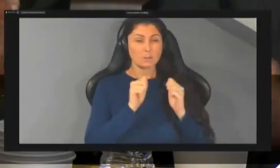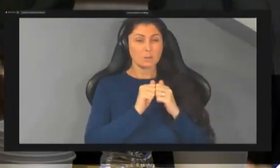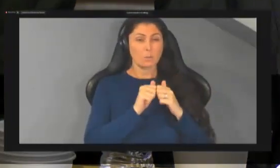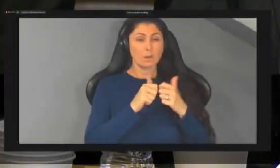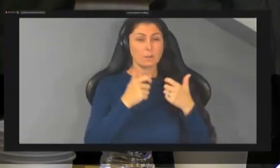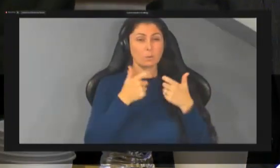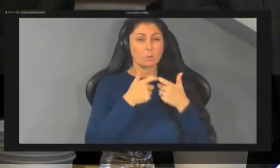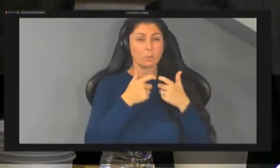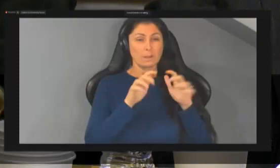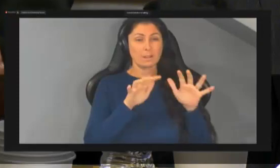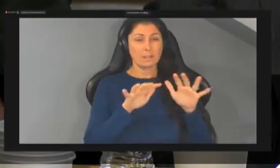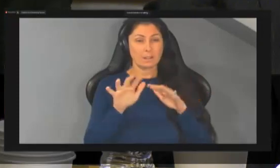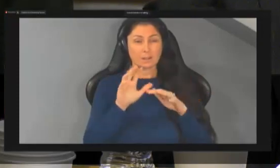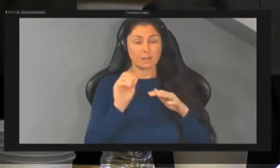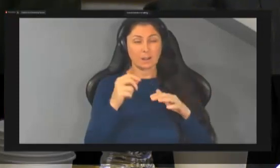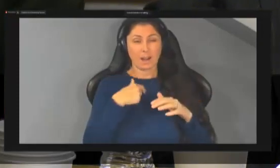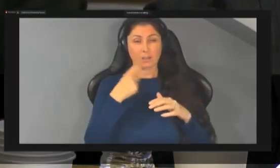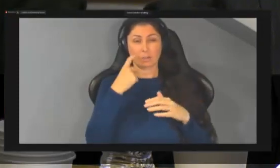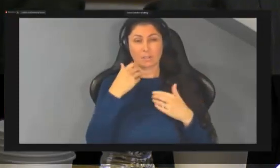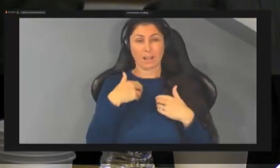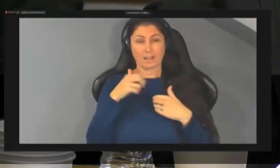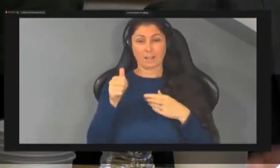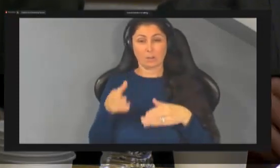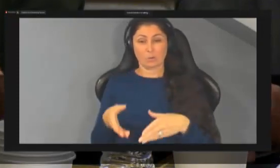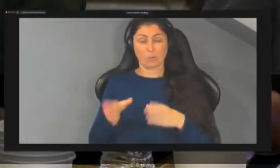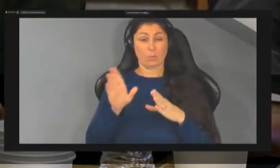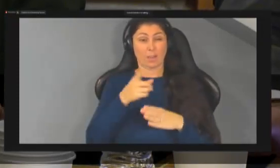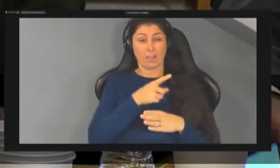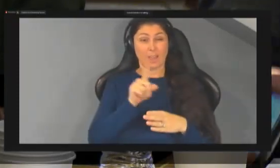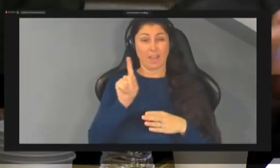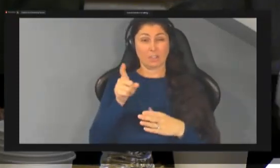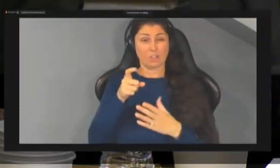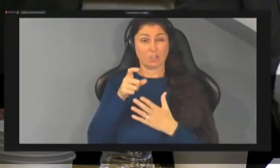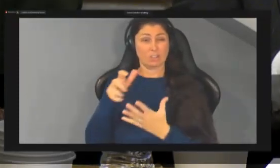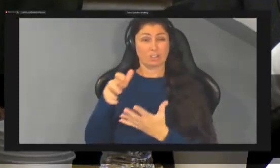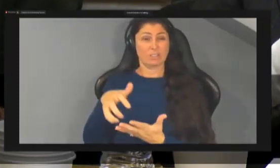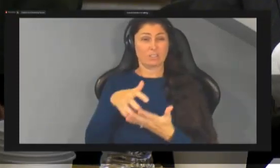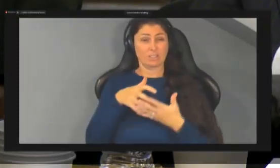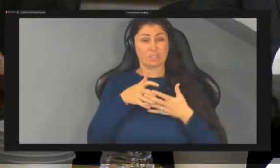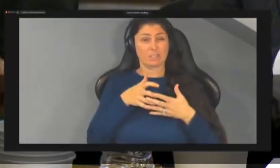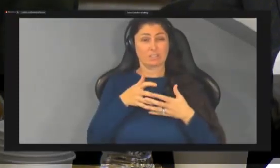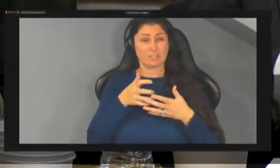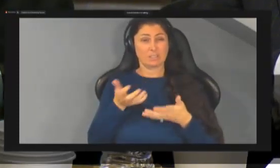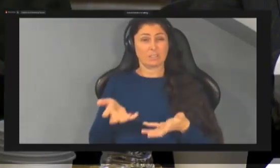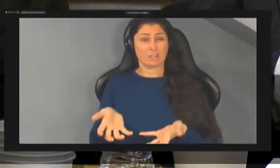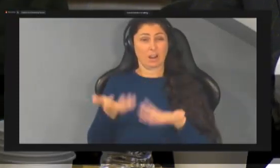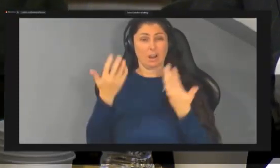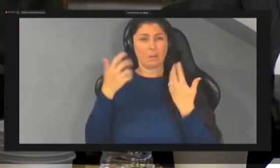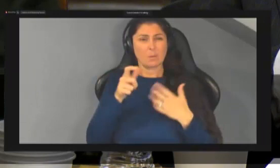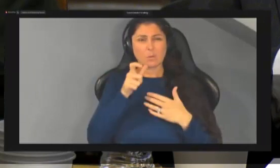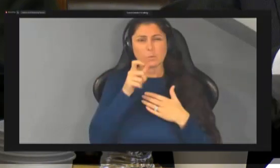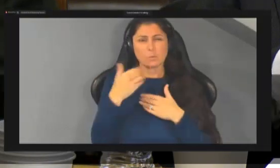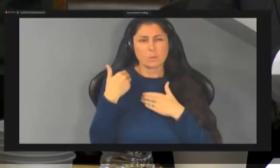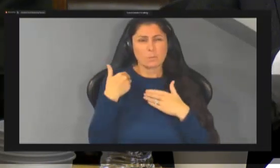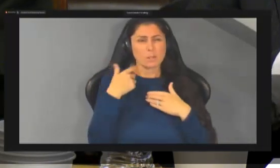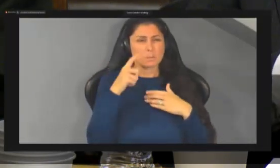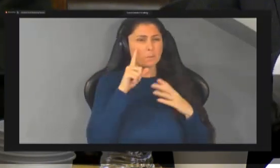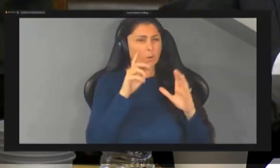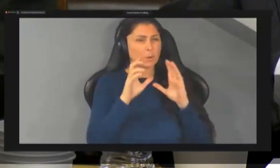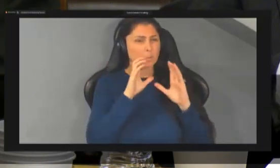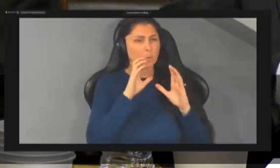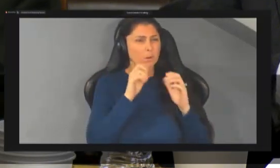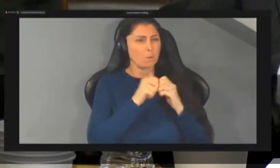just had a street done myself and they just dug it up. I mean, who is responsible at the city level for communicating with, whether